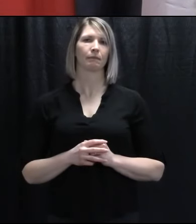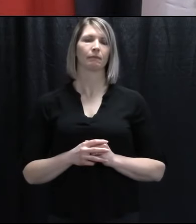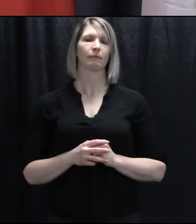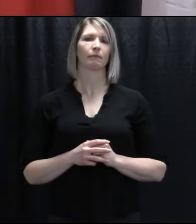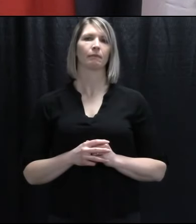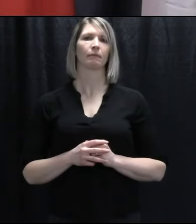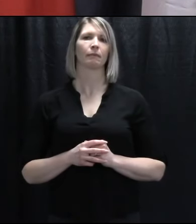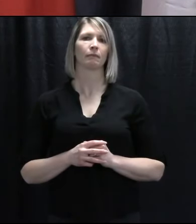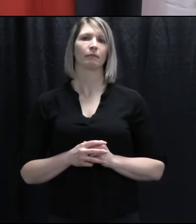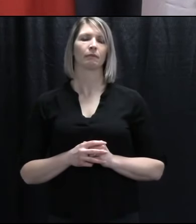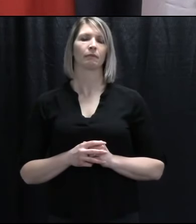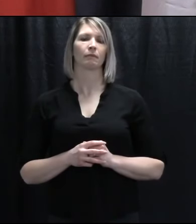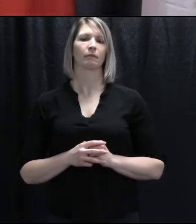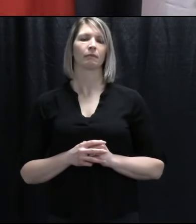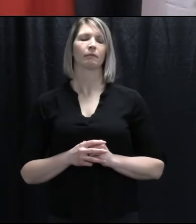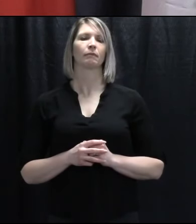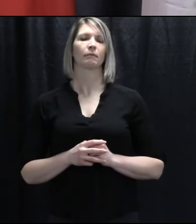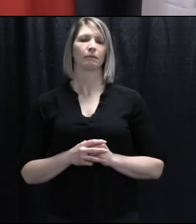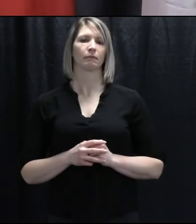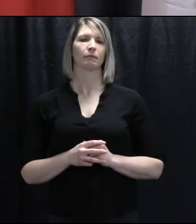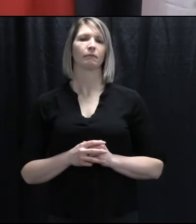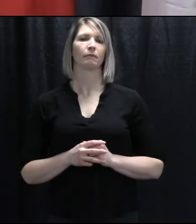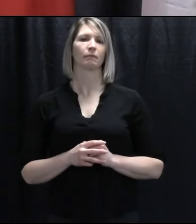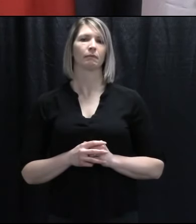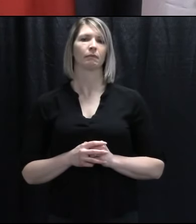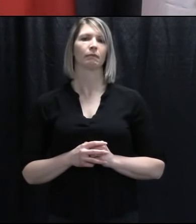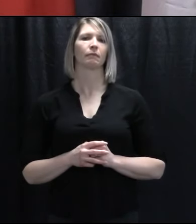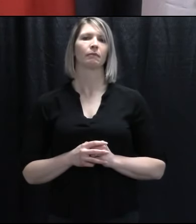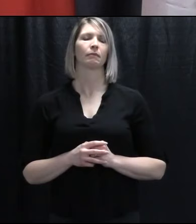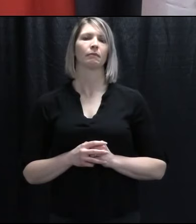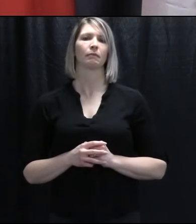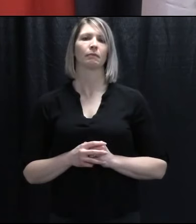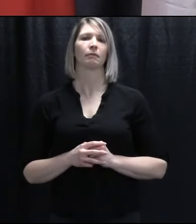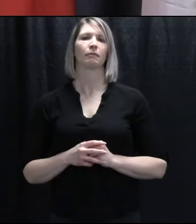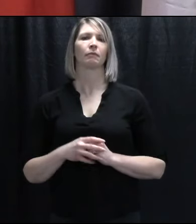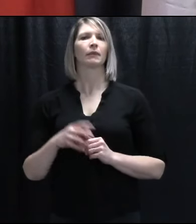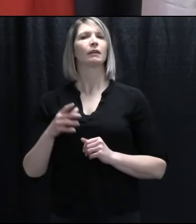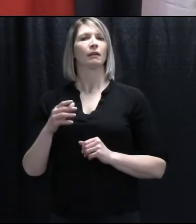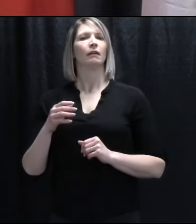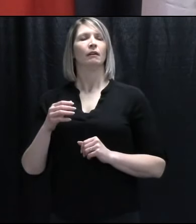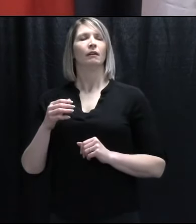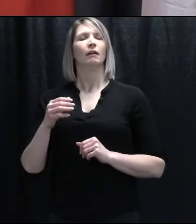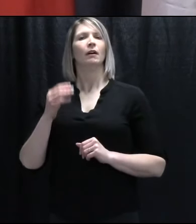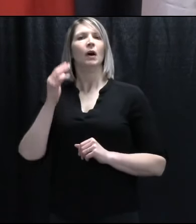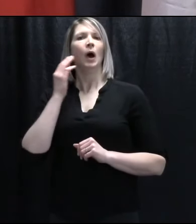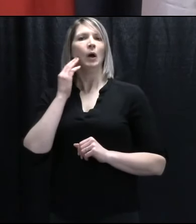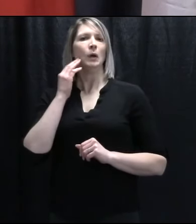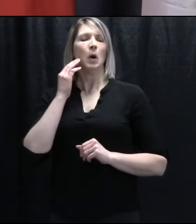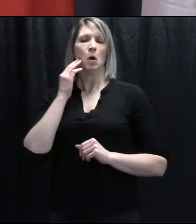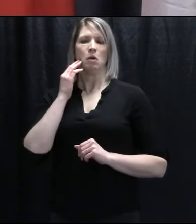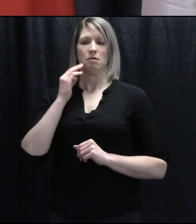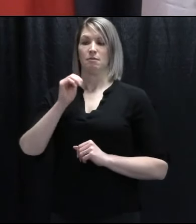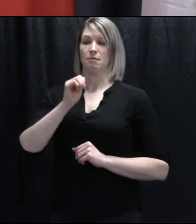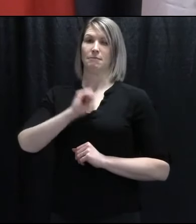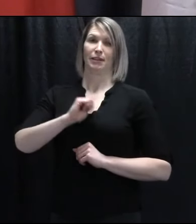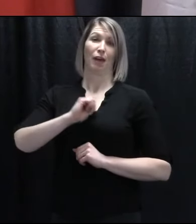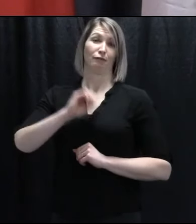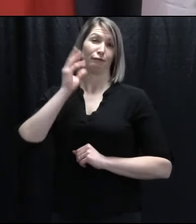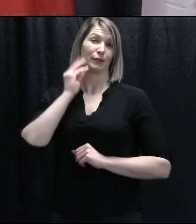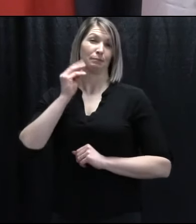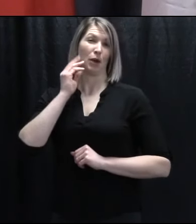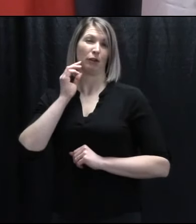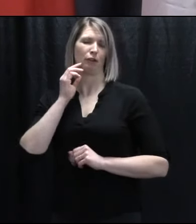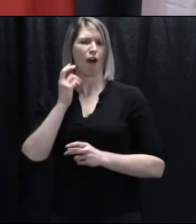Based on personal experience, I find that people with facial hair can be predisposed to touching one's face.